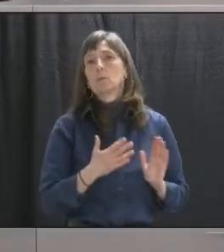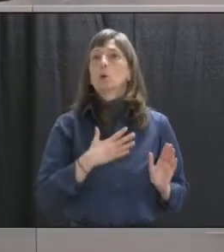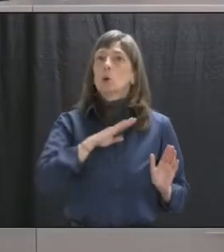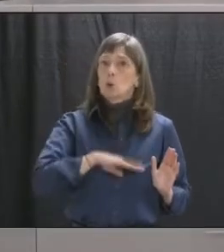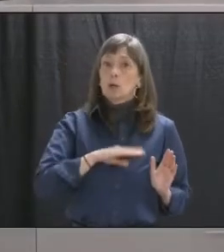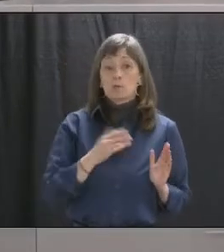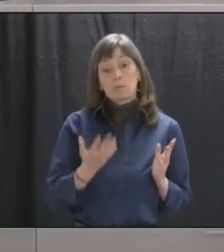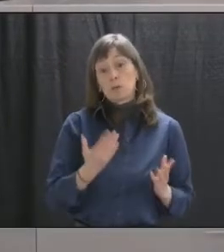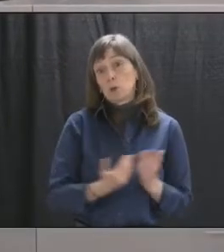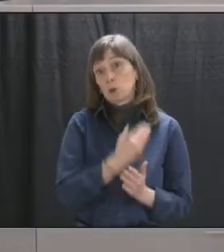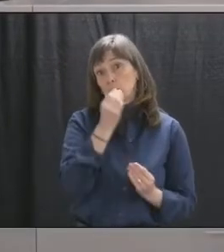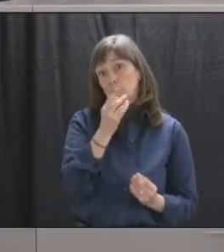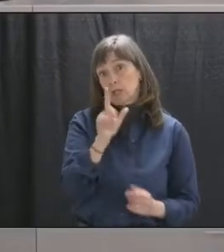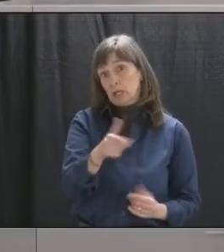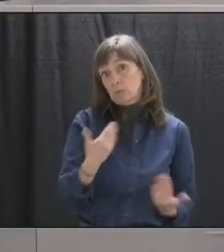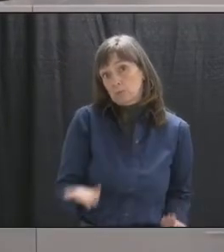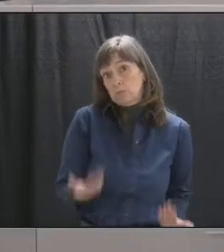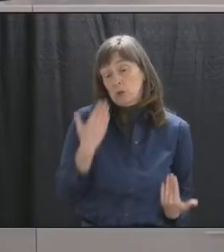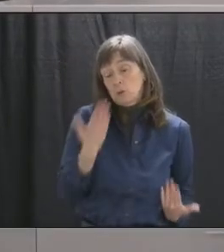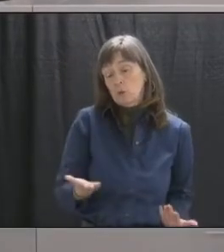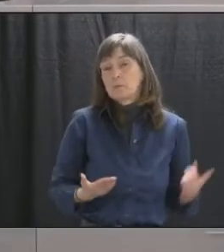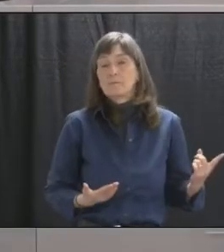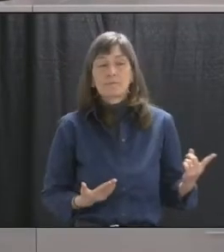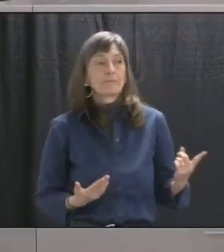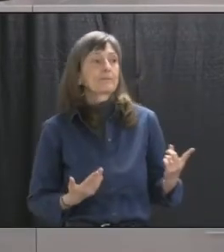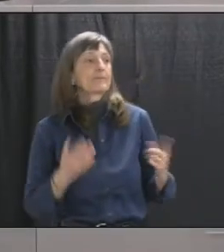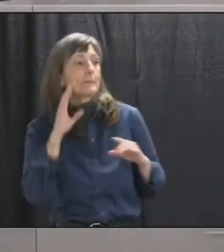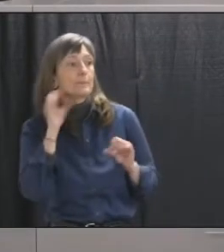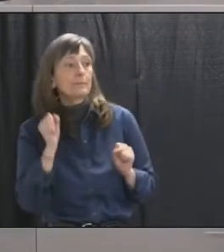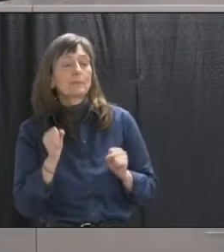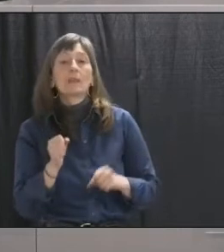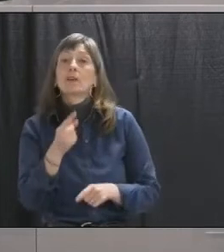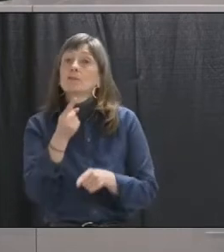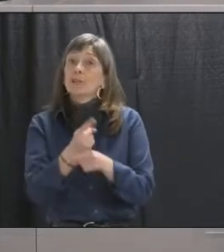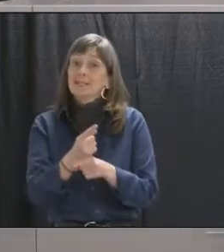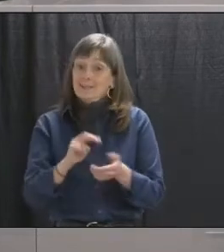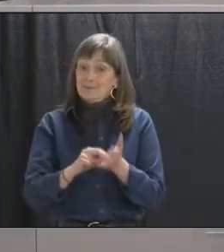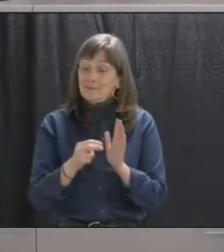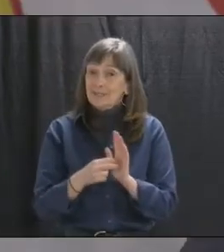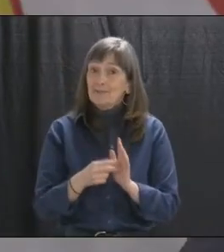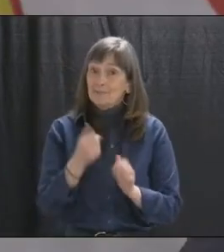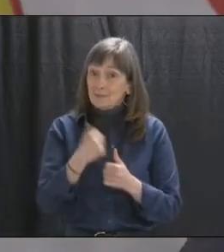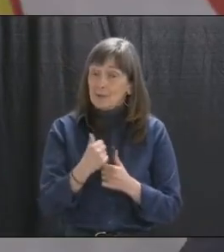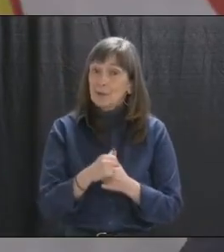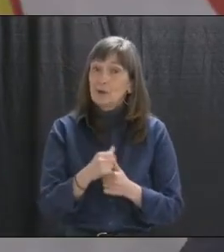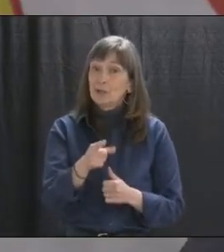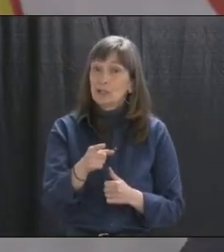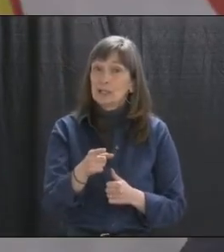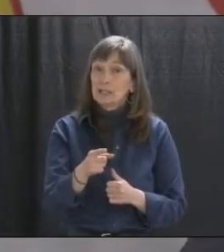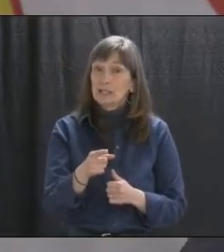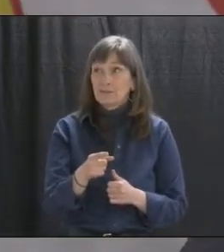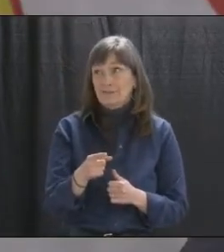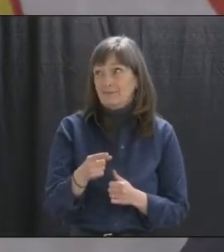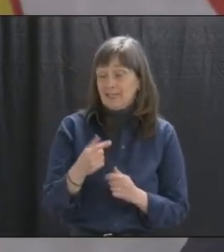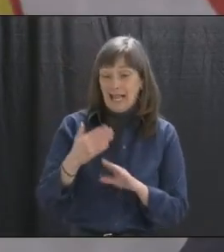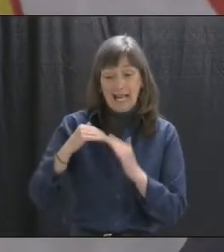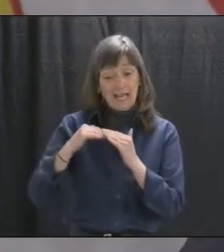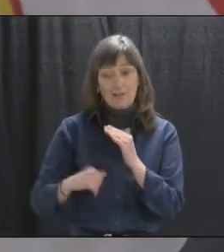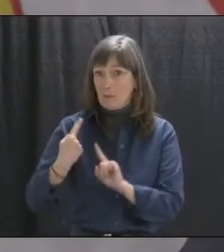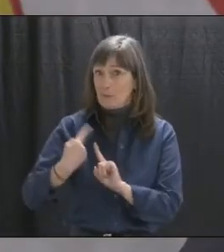what Minister Haggie said related to this, is let's not forget that what might seem like a long time ago, it's essentially not a month